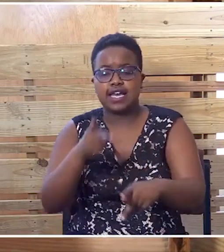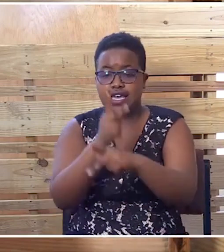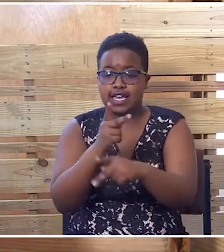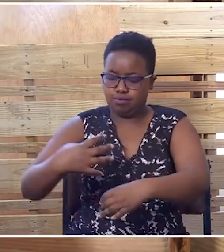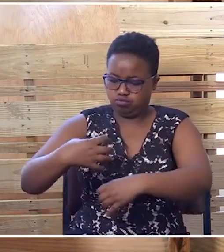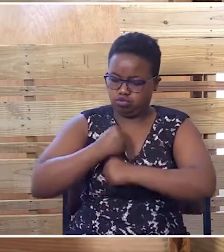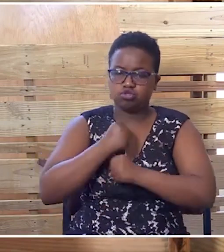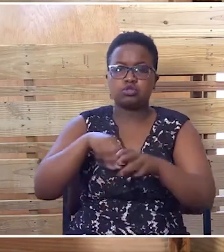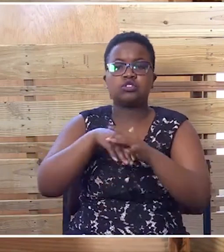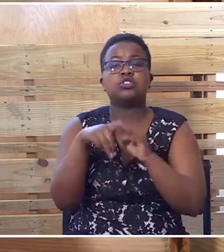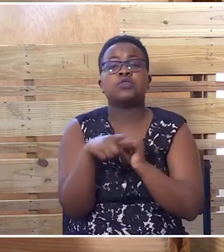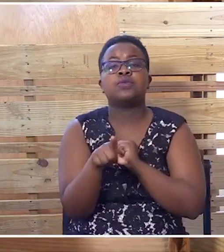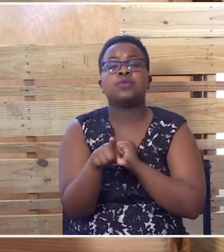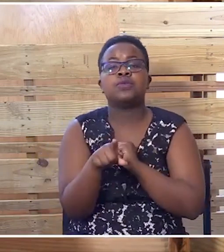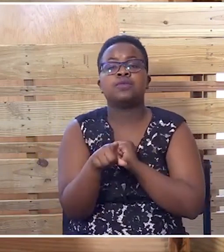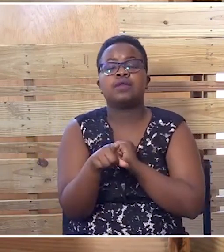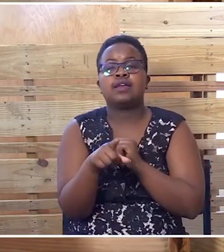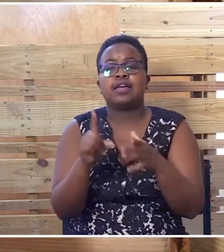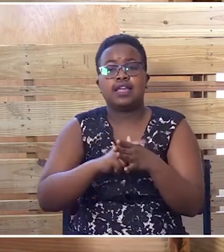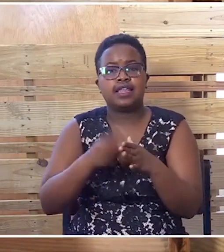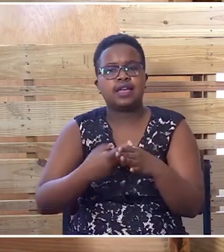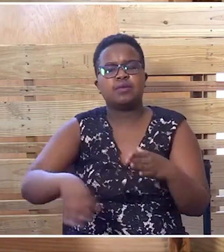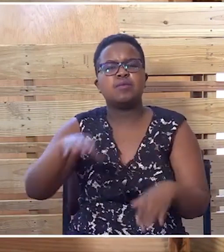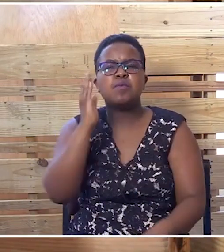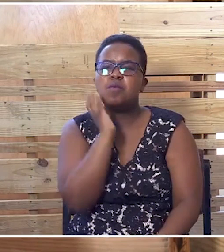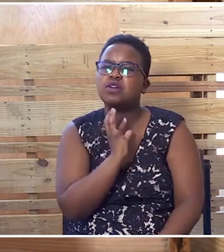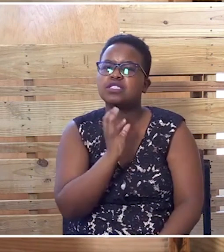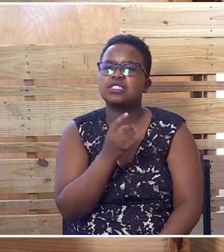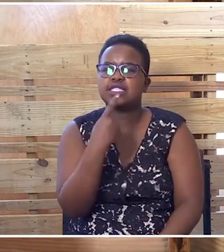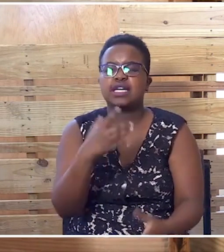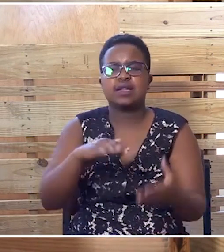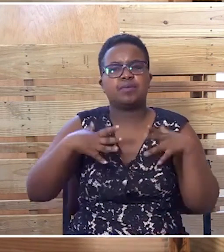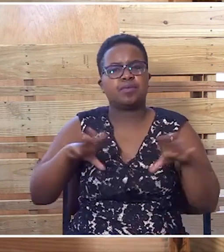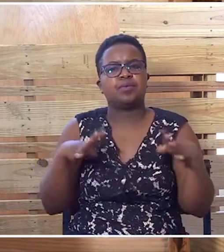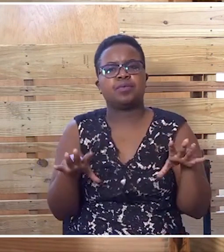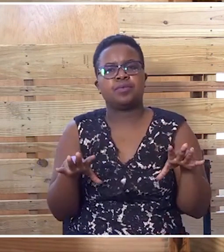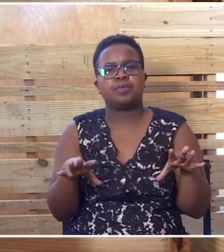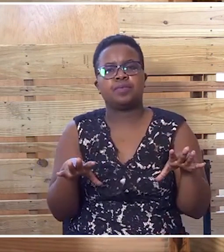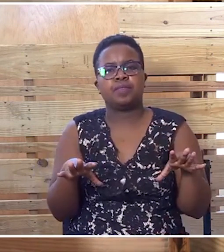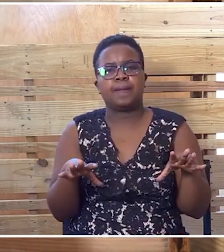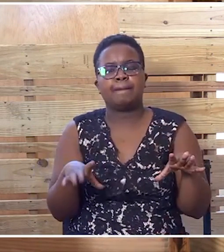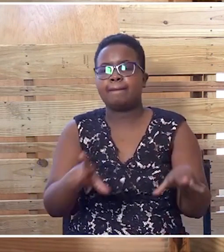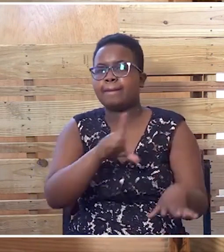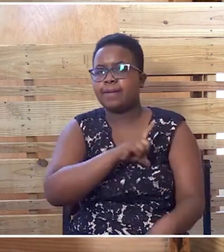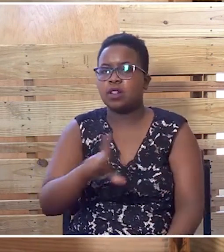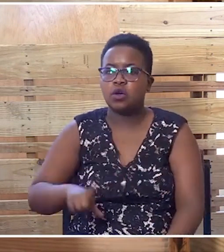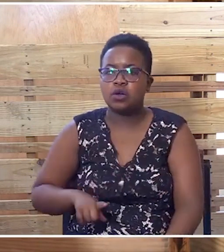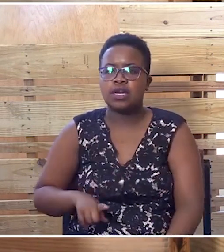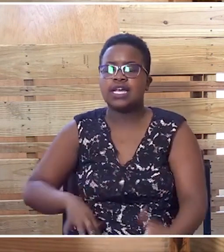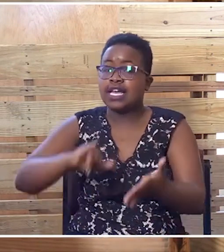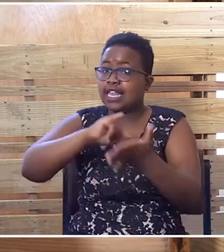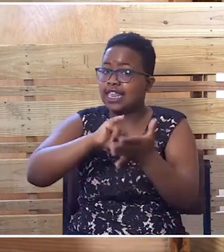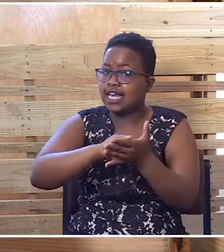you." Then Moses told the people what. Then Moses told the Lord what the